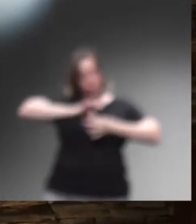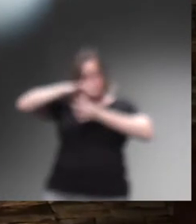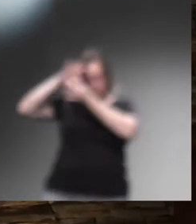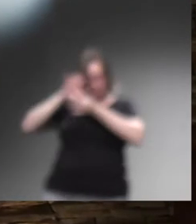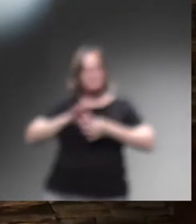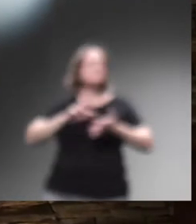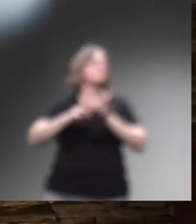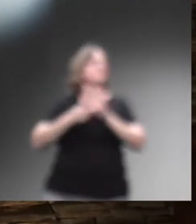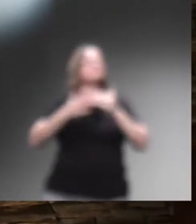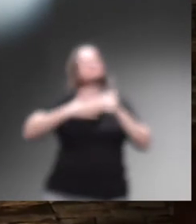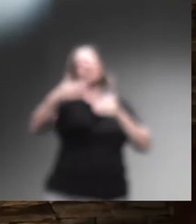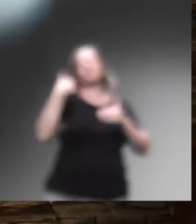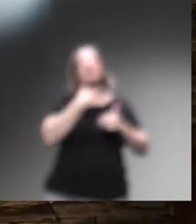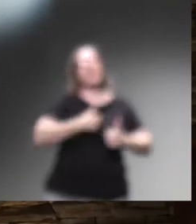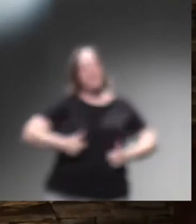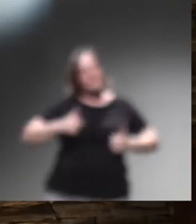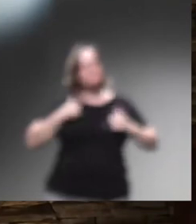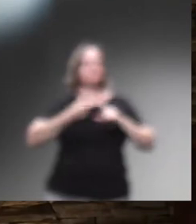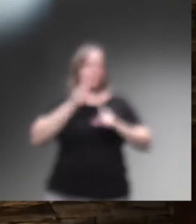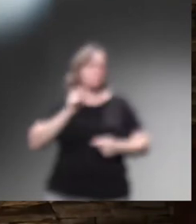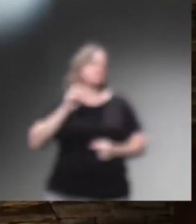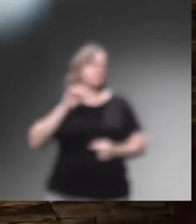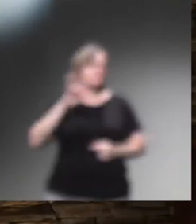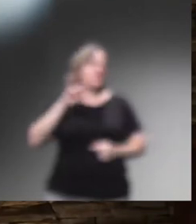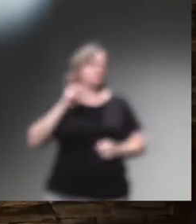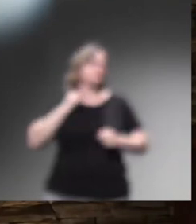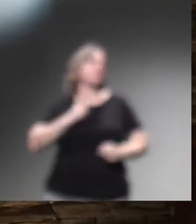God bless you, and happy Father's Day.